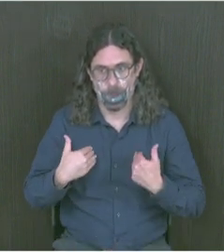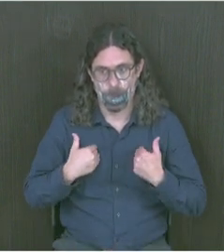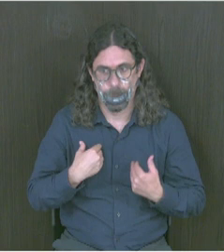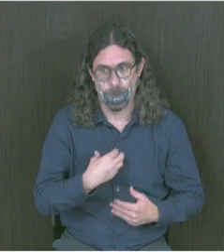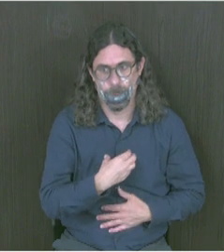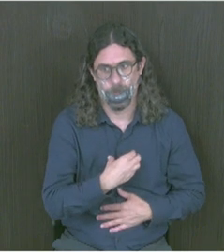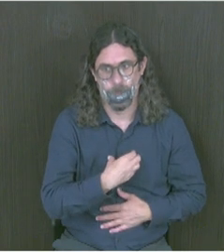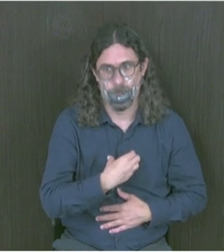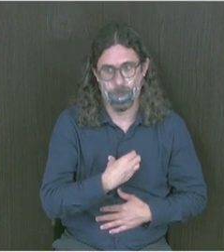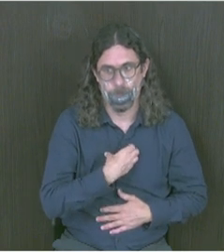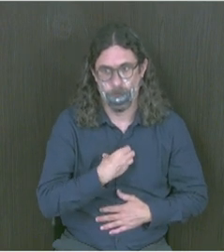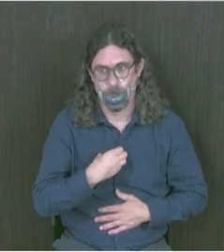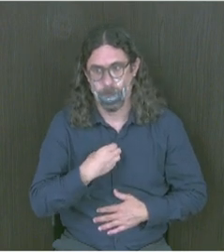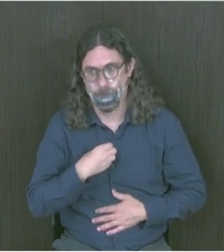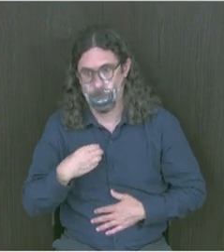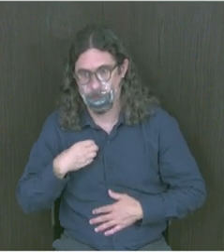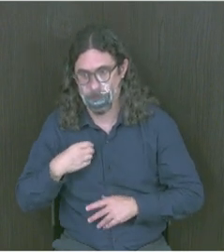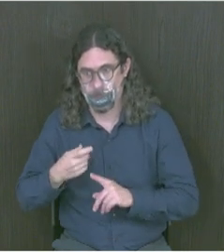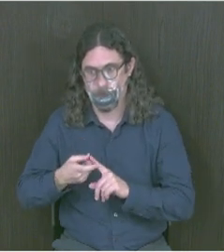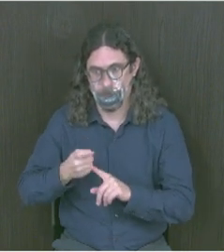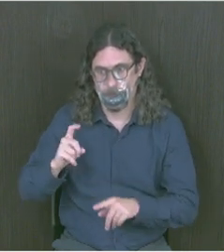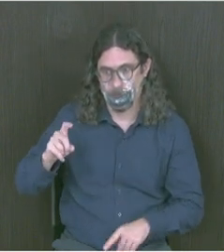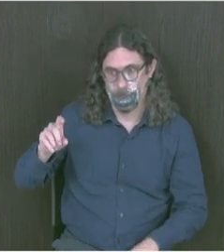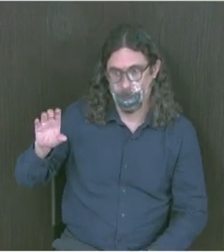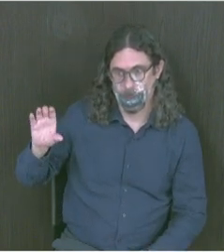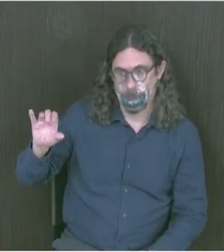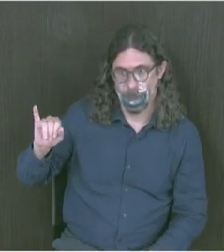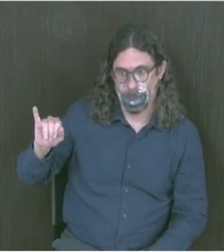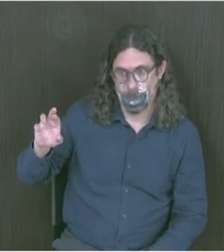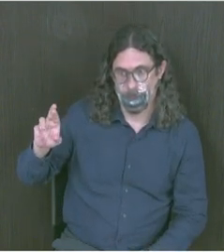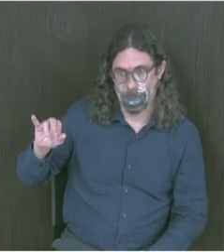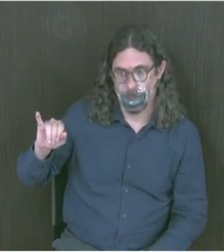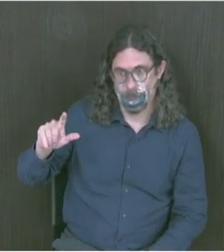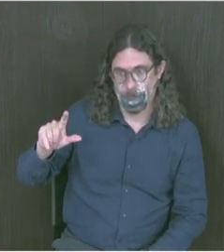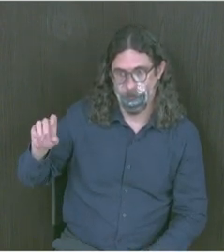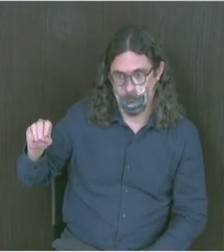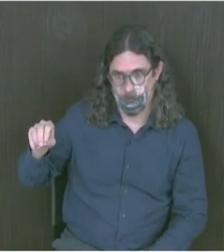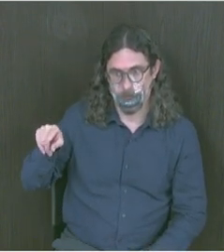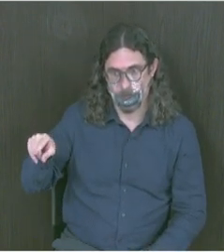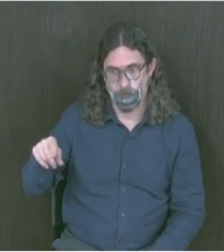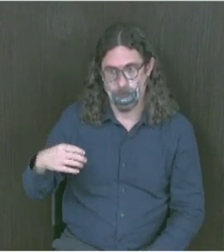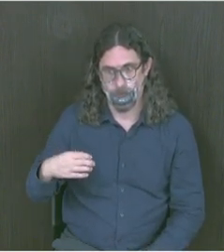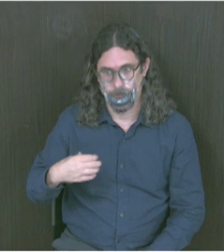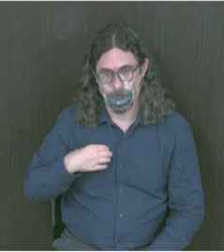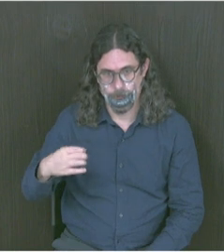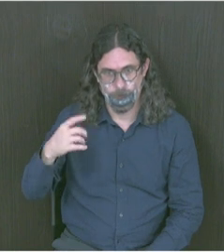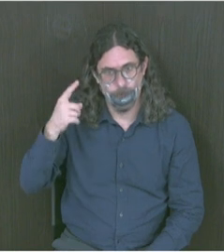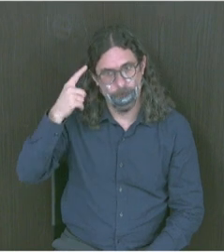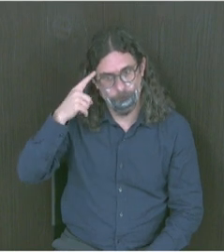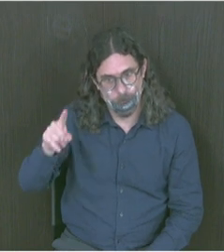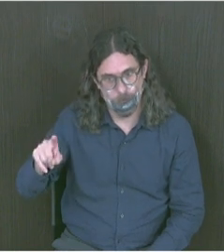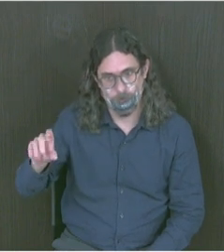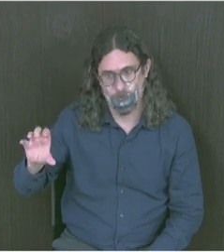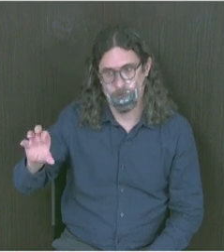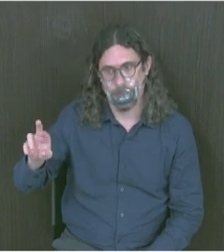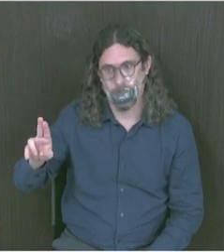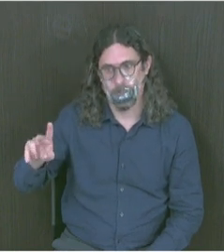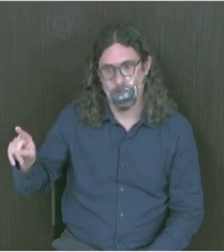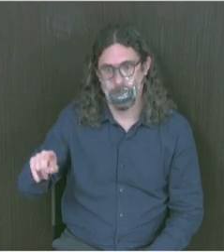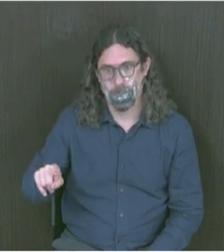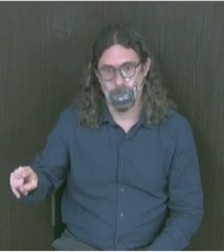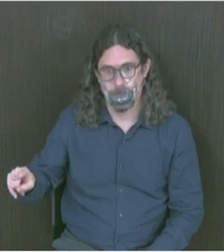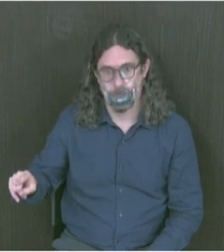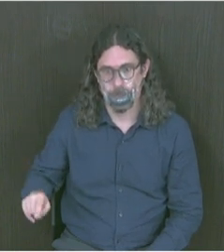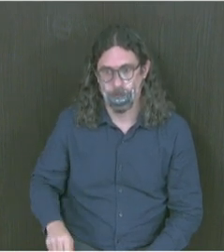32nd District. Number of signatures submitted, 683. Total valid, 5. You need